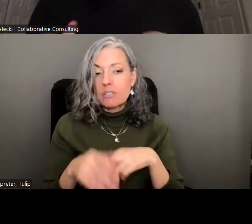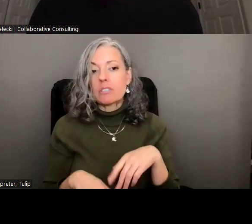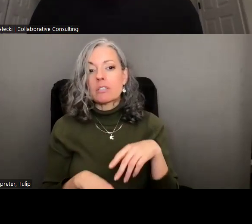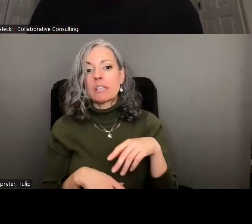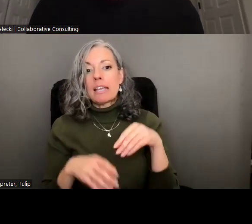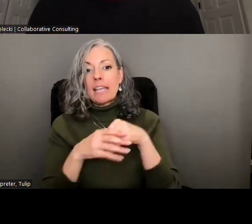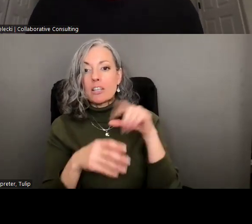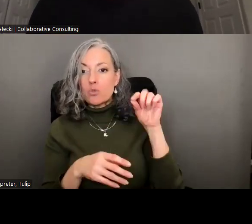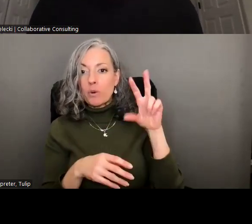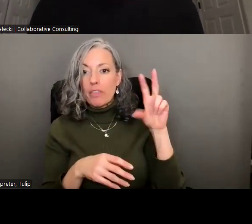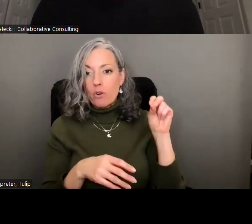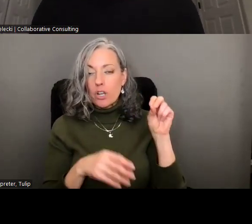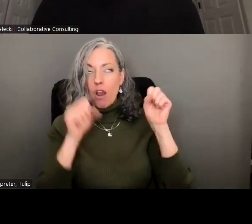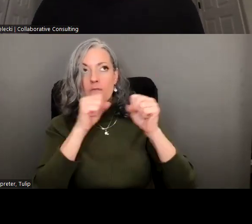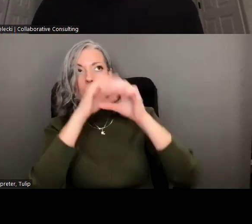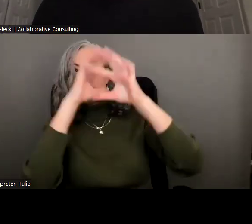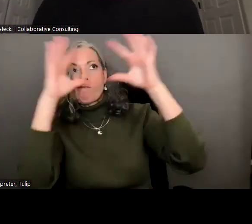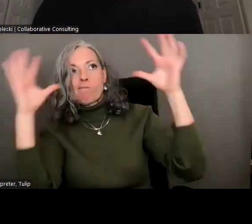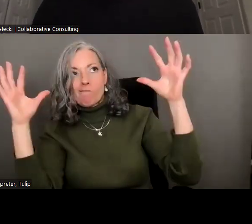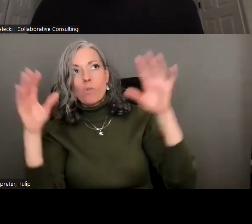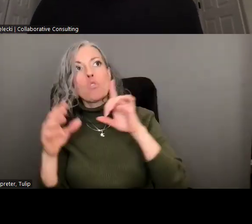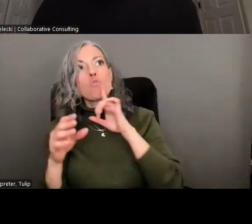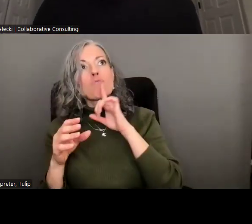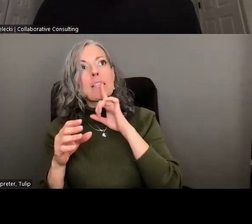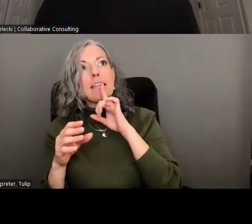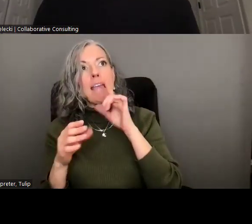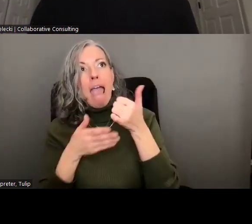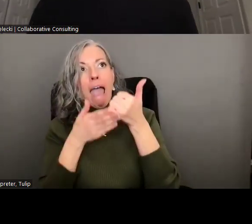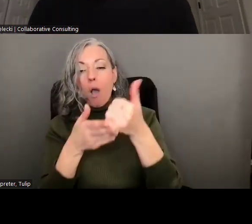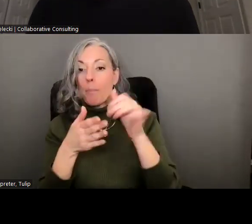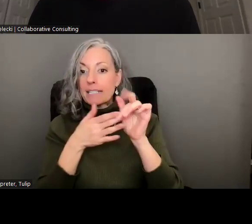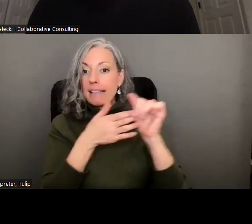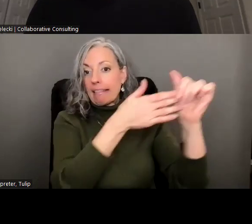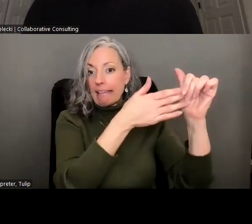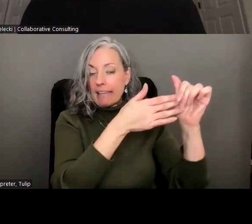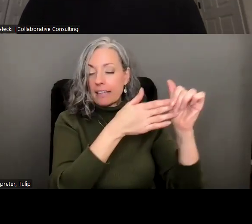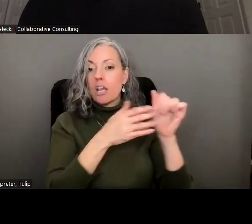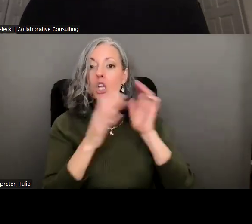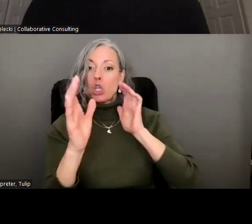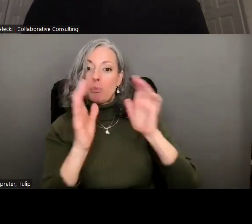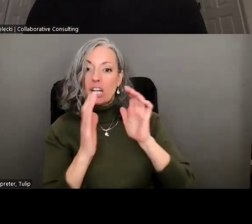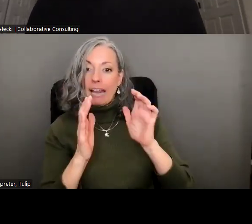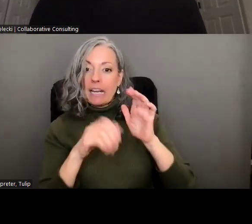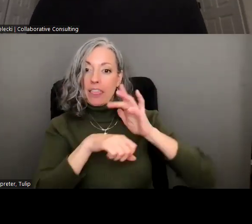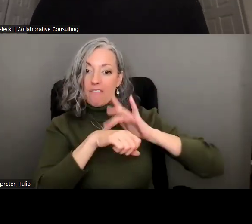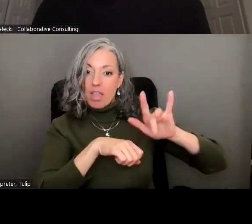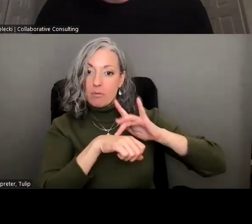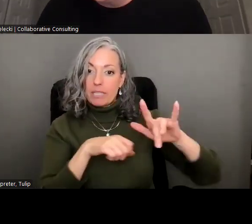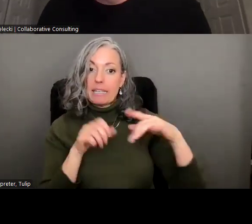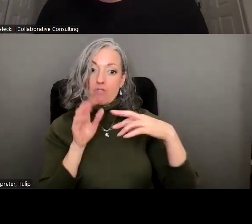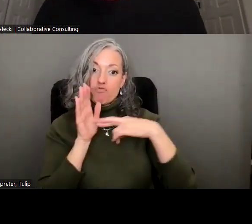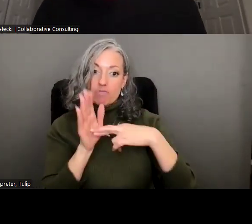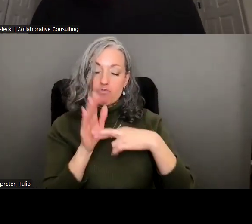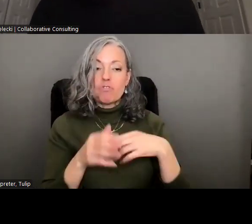the California Aging Network is really, helping to lead the charge on communicating the availability of resources,